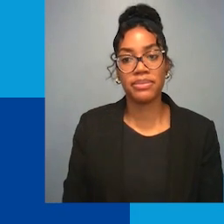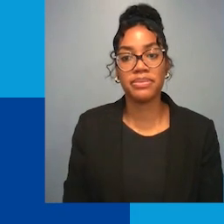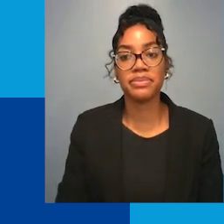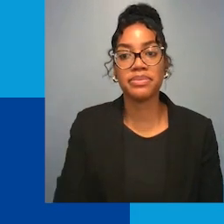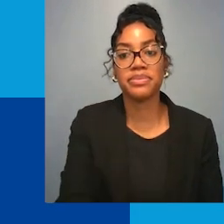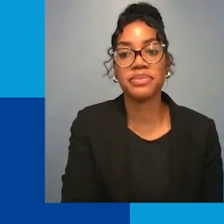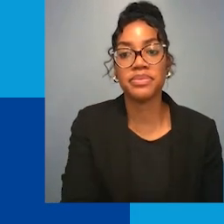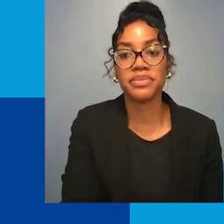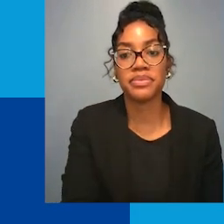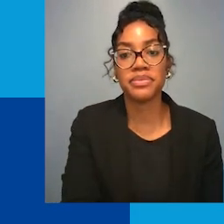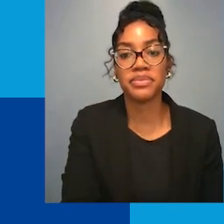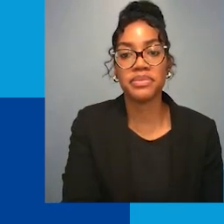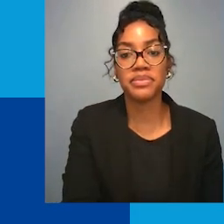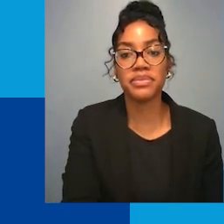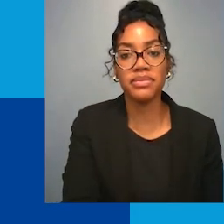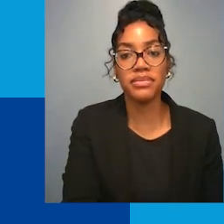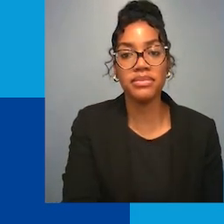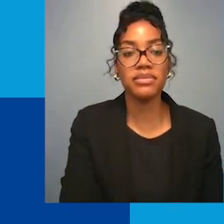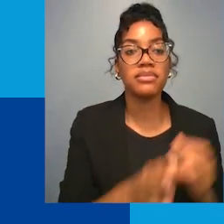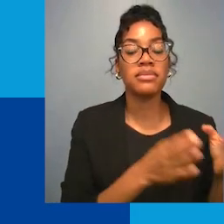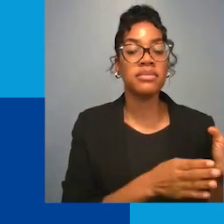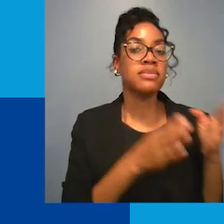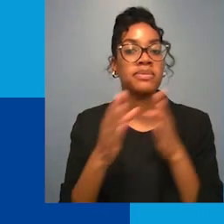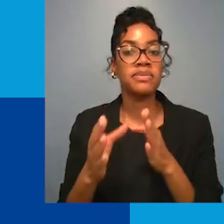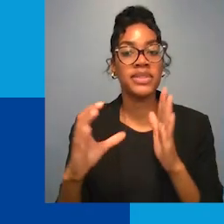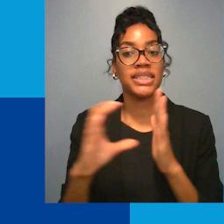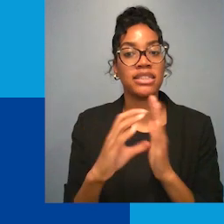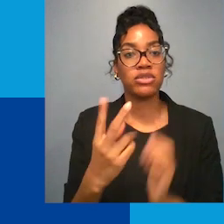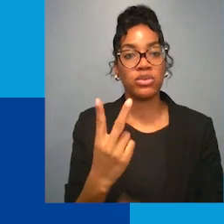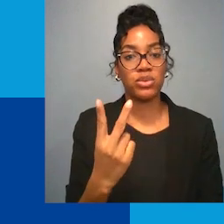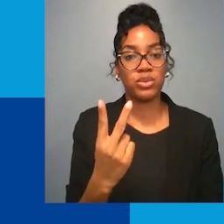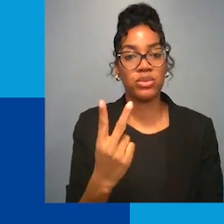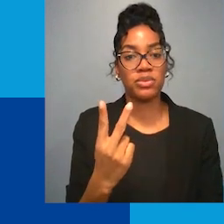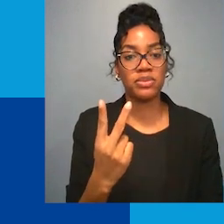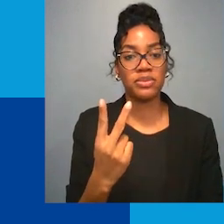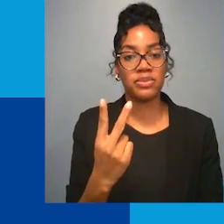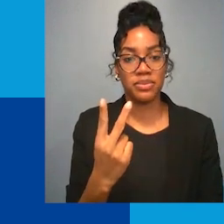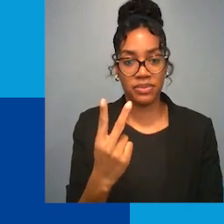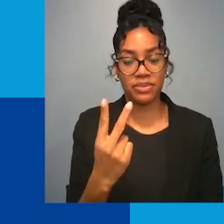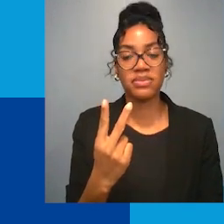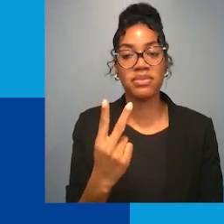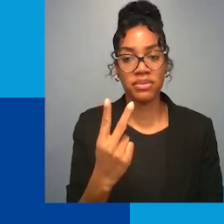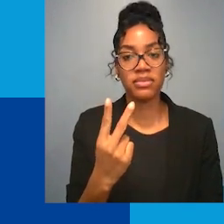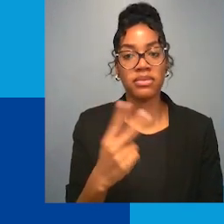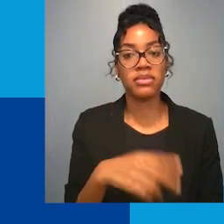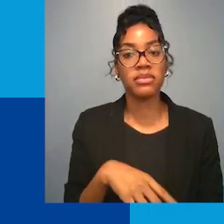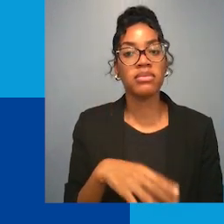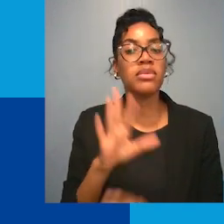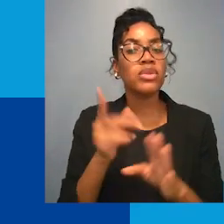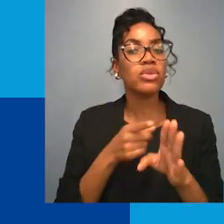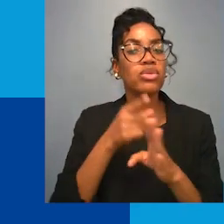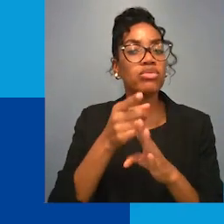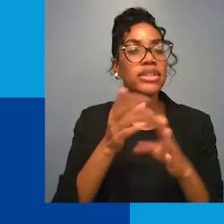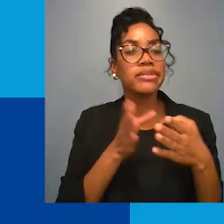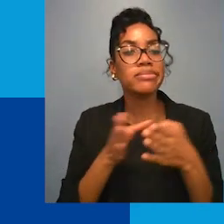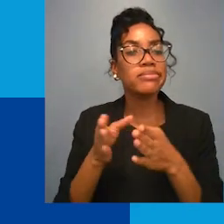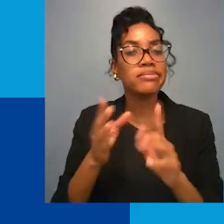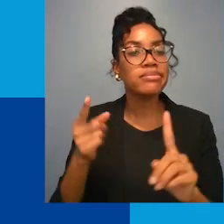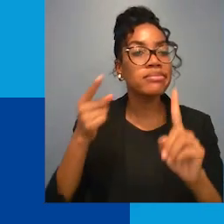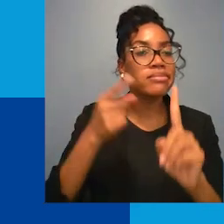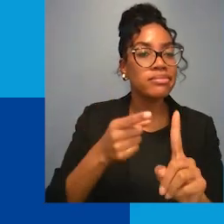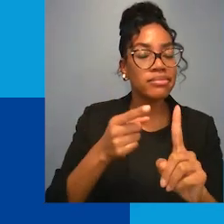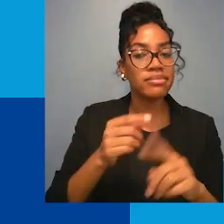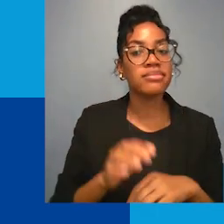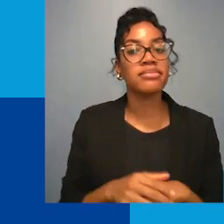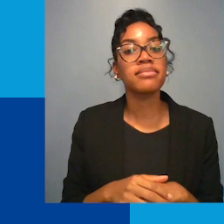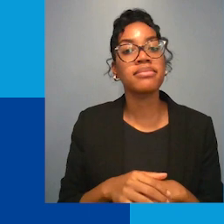All right. Section 2, which is the career path and objectives. Again, this is can be